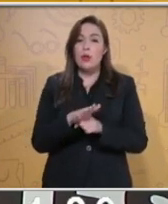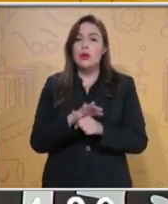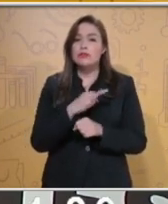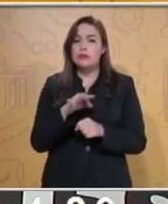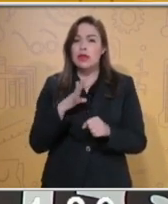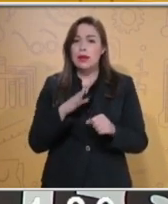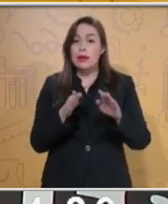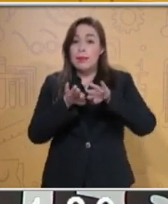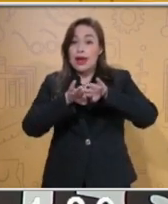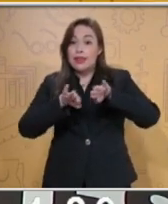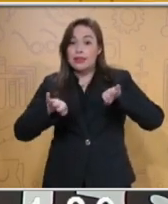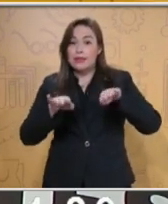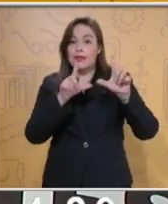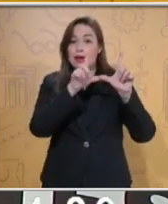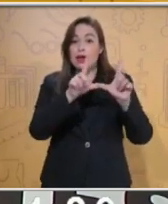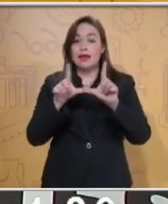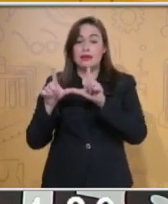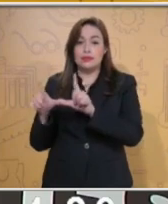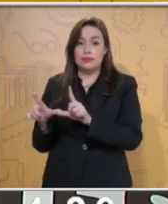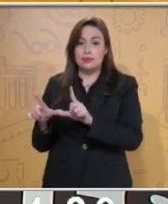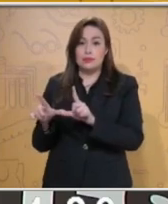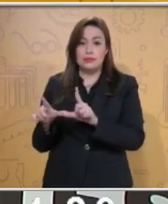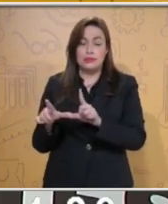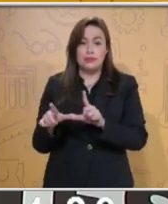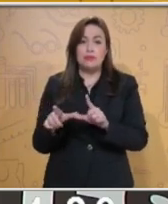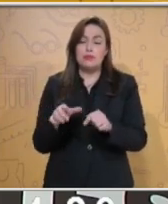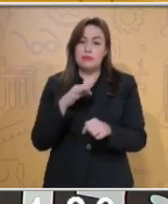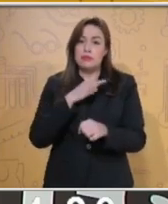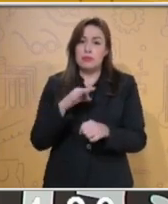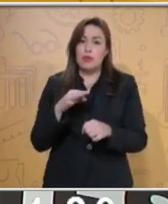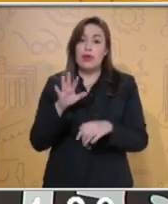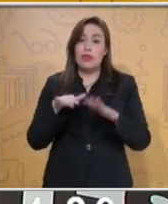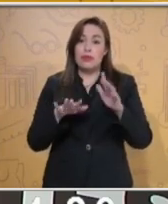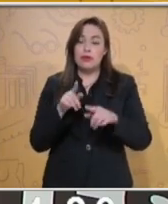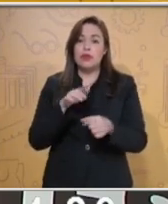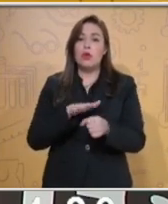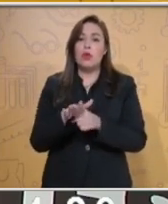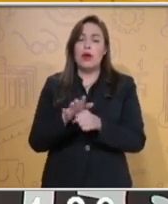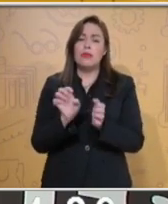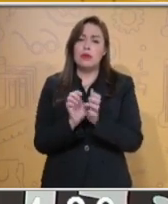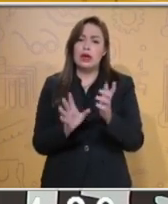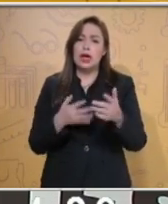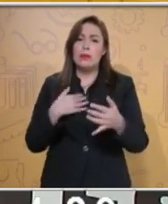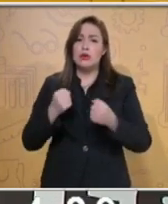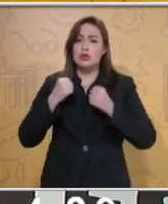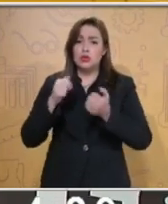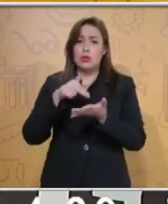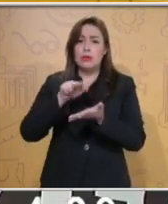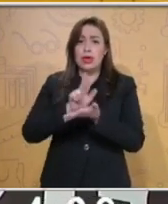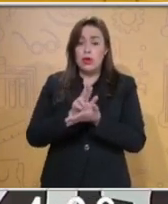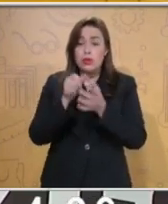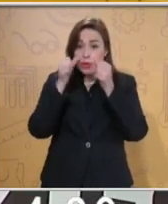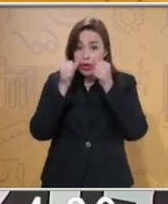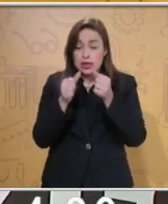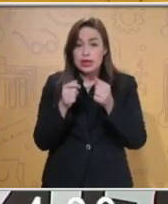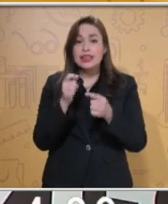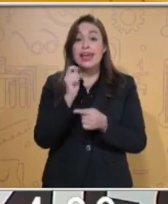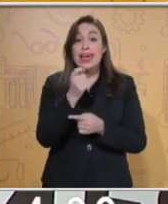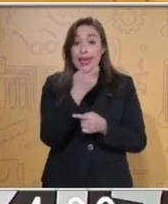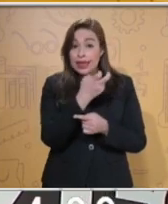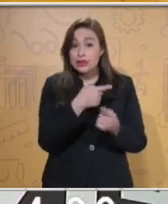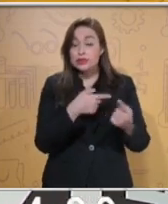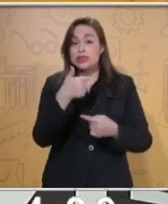in the most part of the comic strips, about superheroes. I'm sure you have seen a lot. Pay attention, this is a gutter